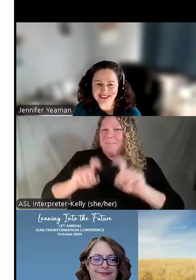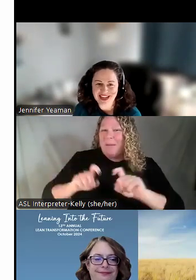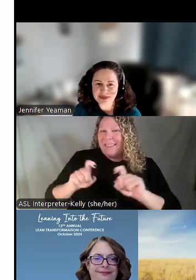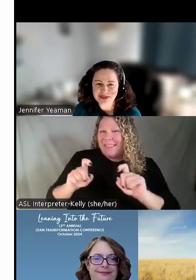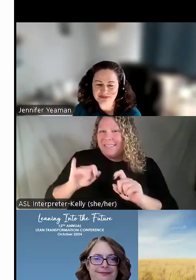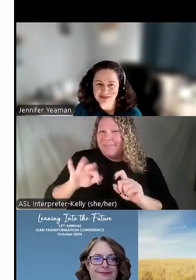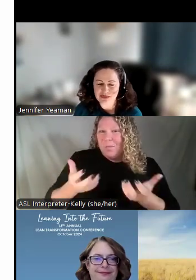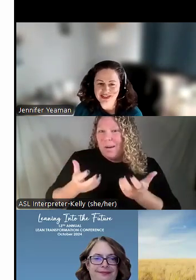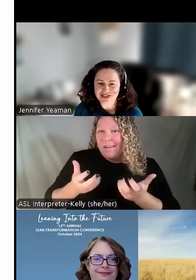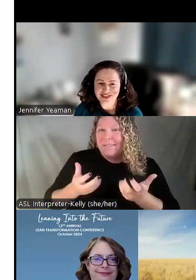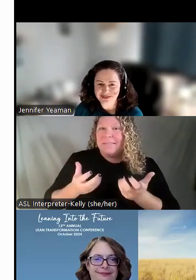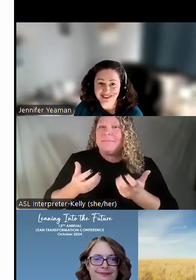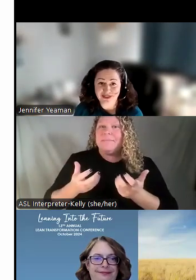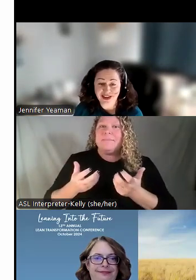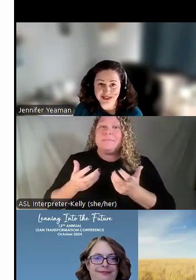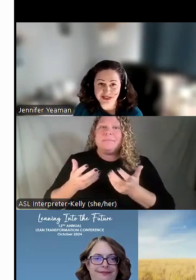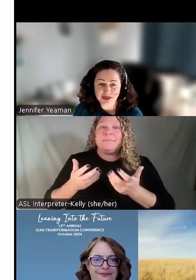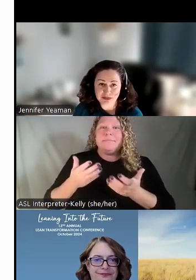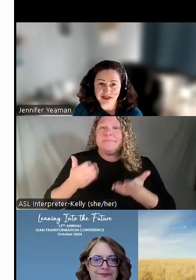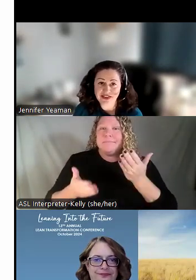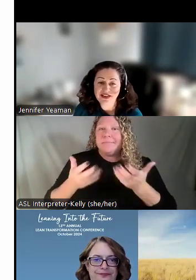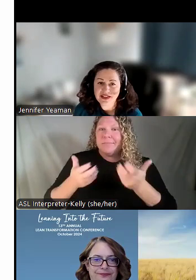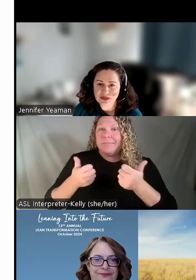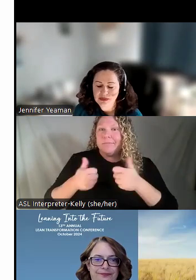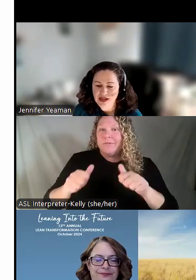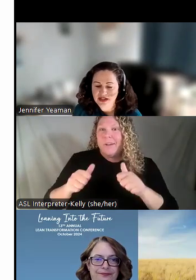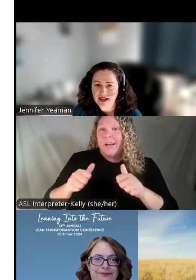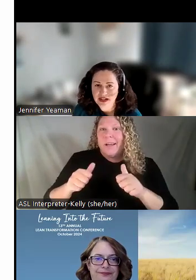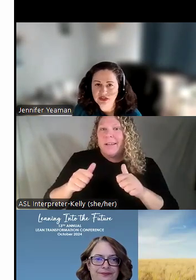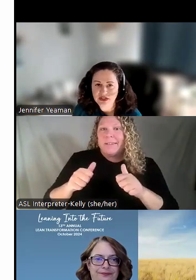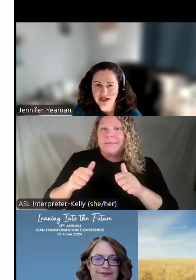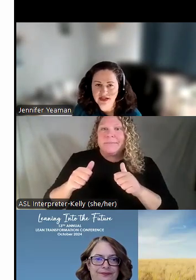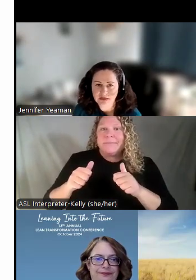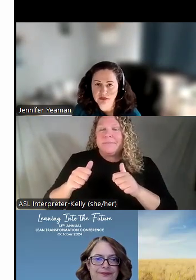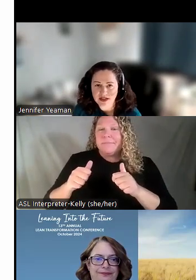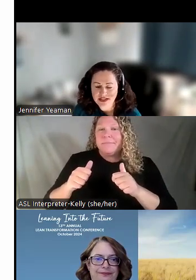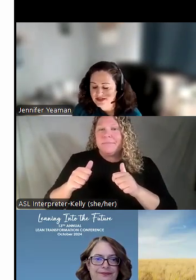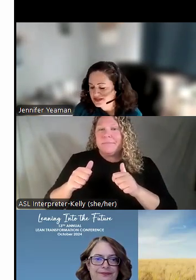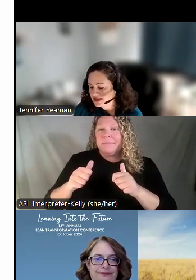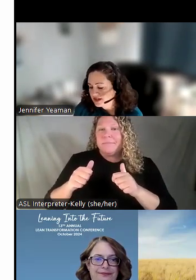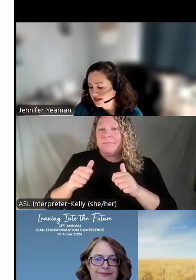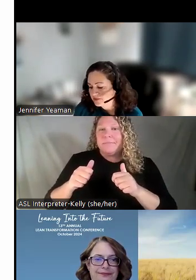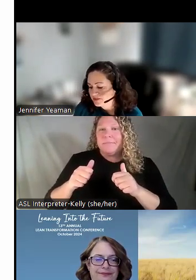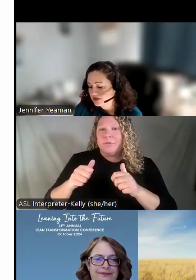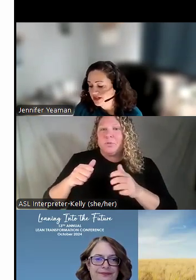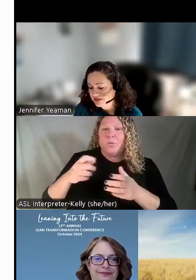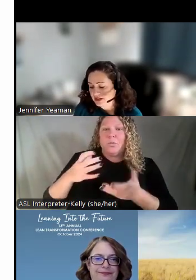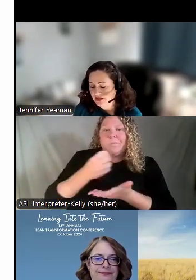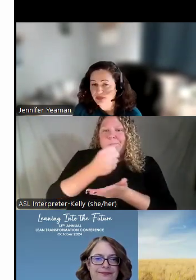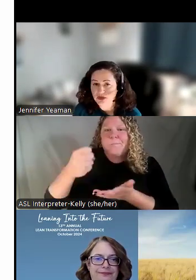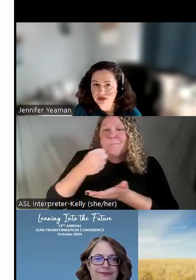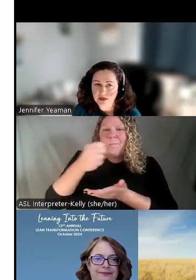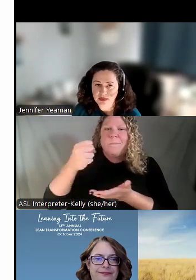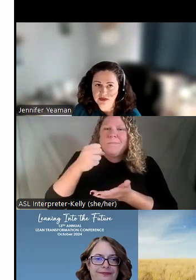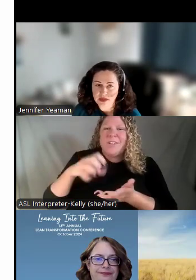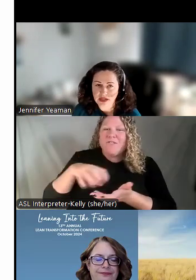a baking example, maybe I wanted to try something that frosted a little bit better. So maybe I included that in my process. So